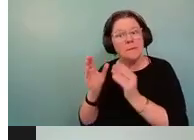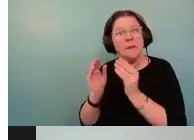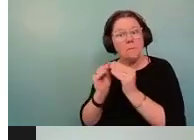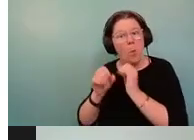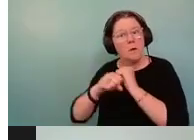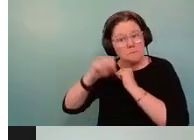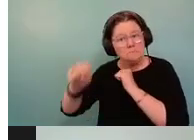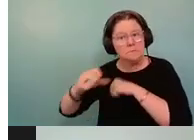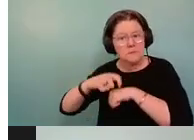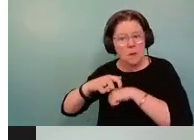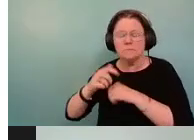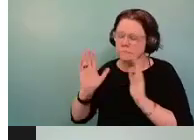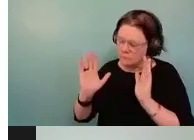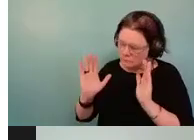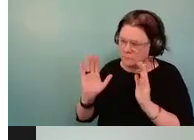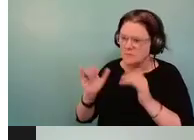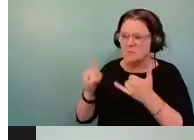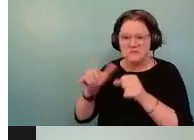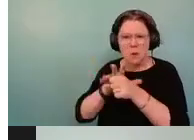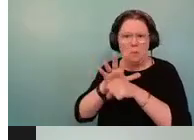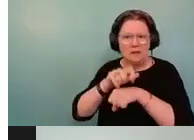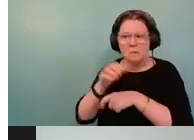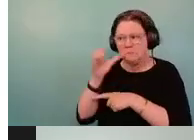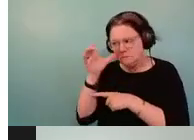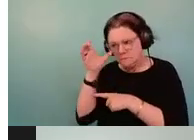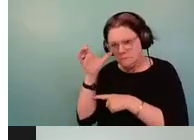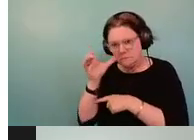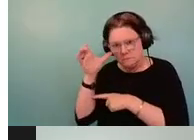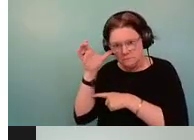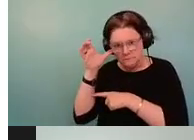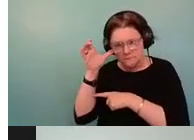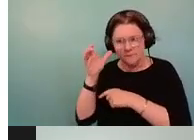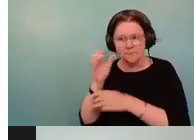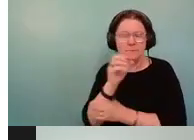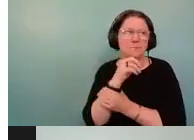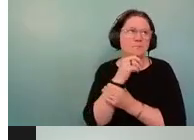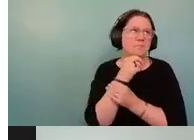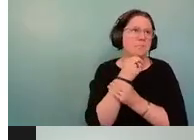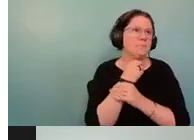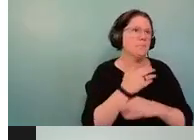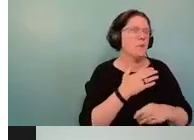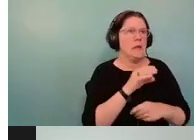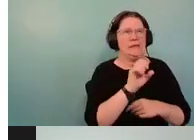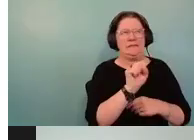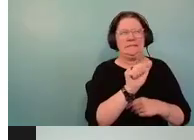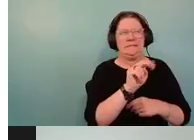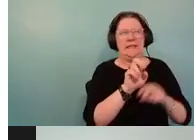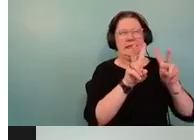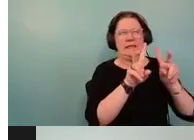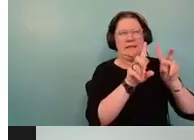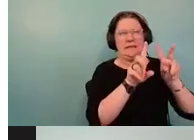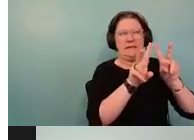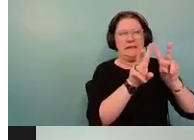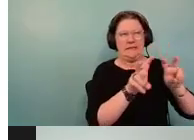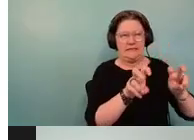but make sure you have enough time to listen. My first SANE exam with an individual with